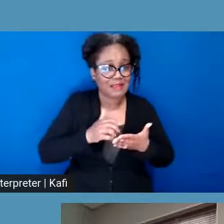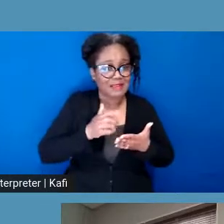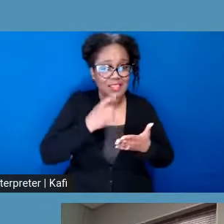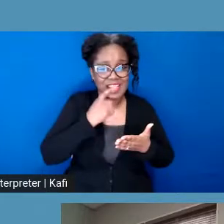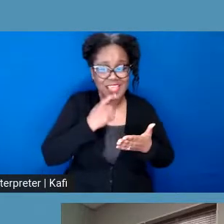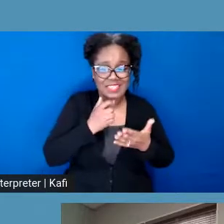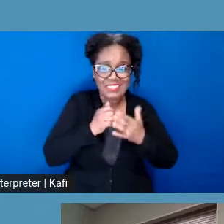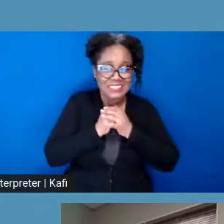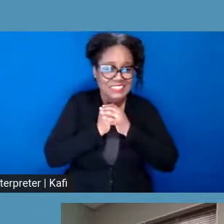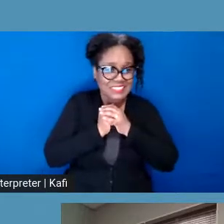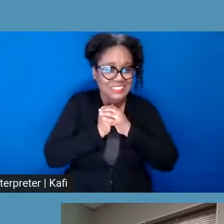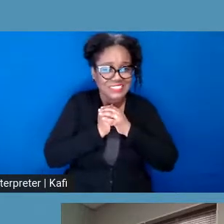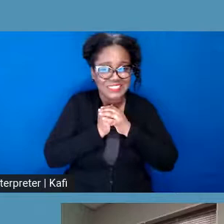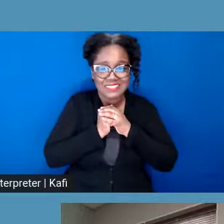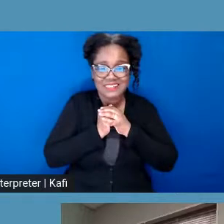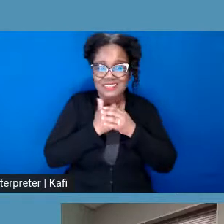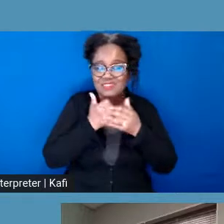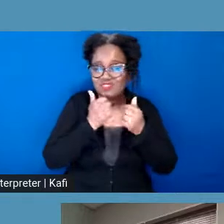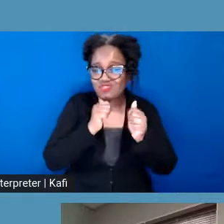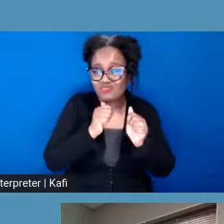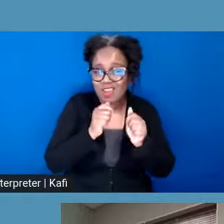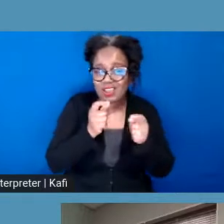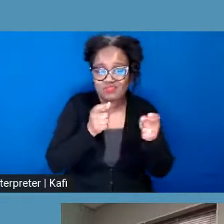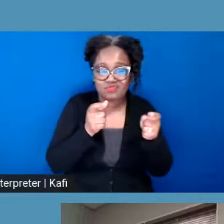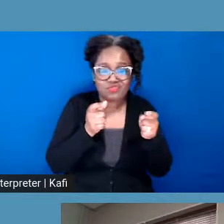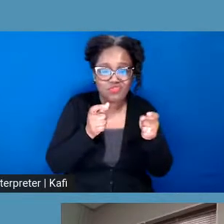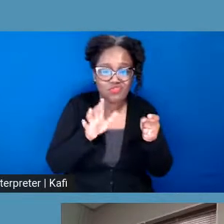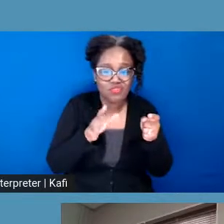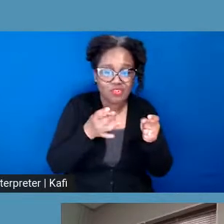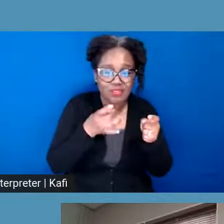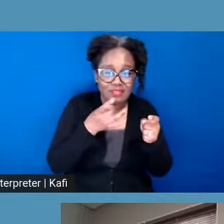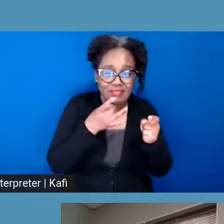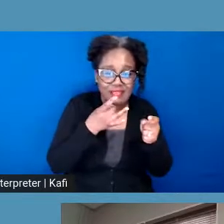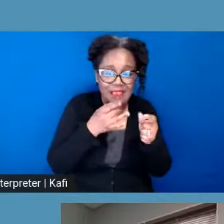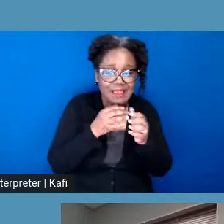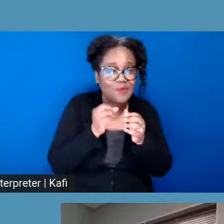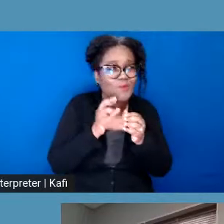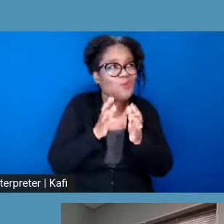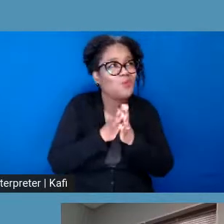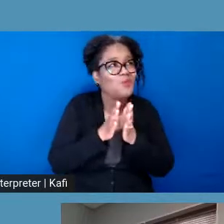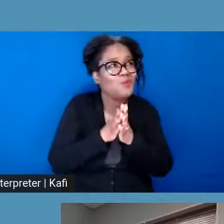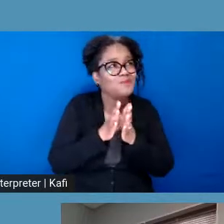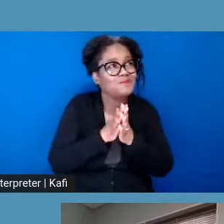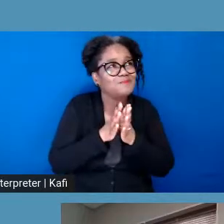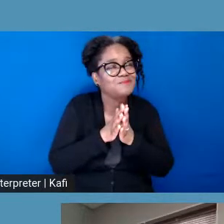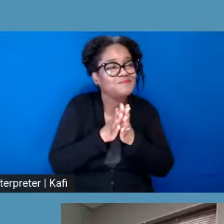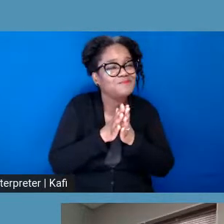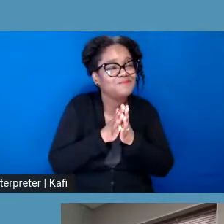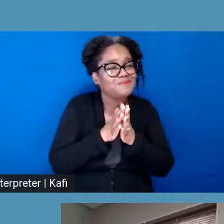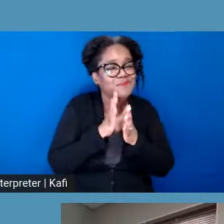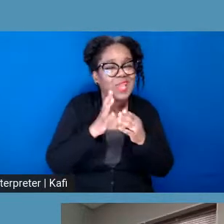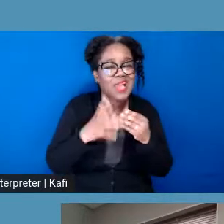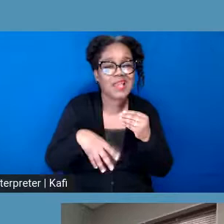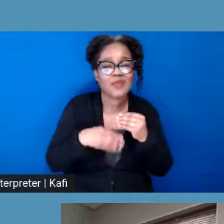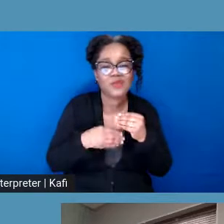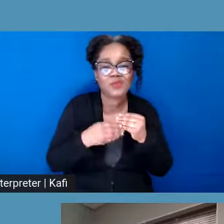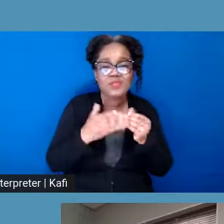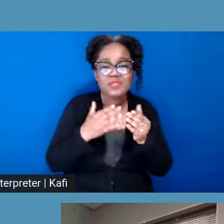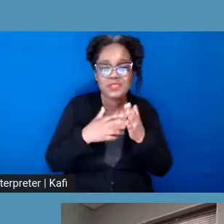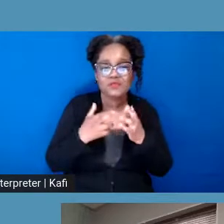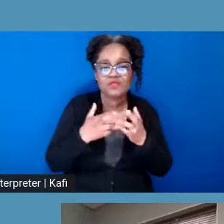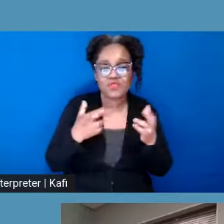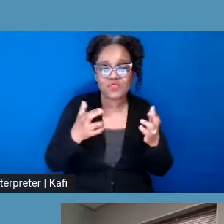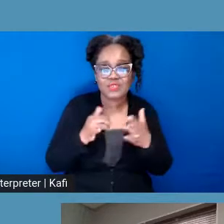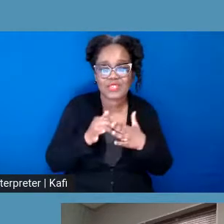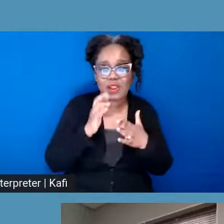Yeah, you could try and control the light, or I've included a bunch of resources that I